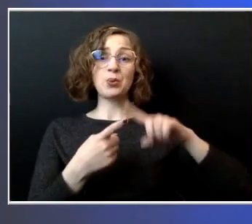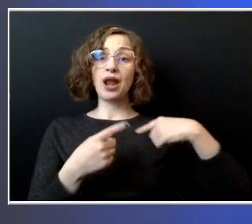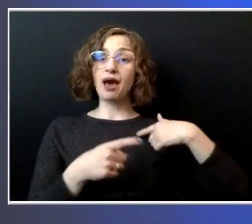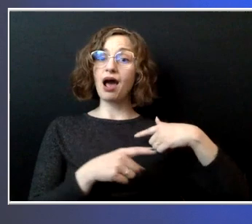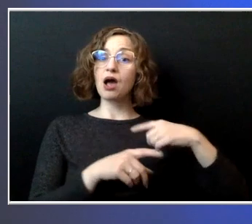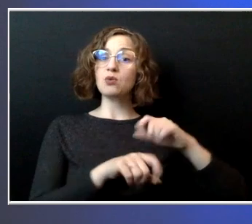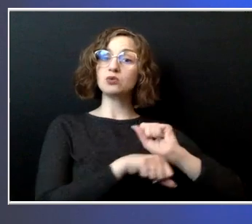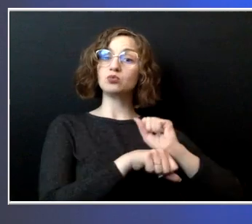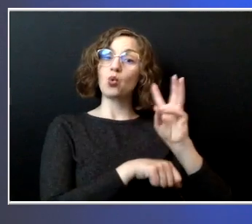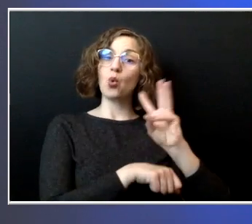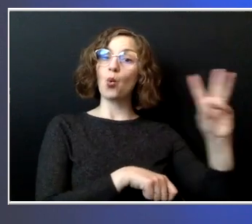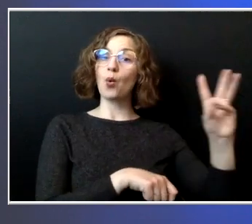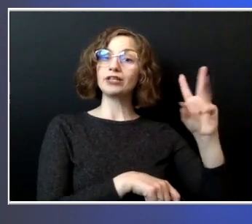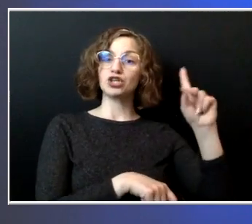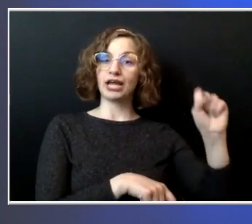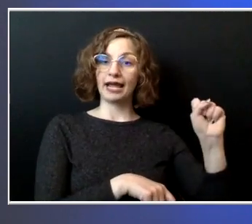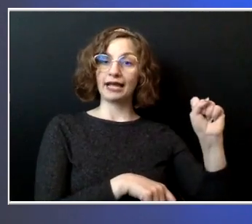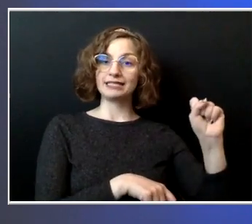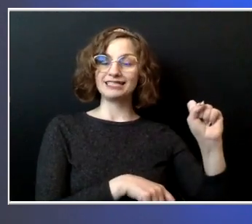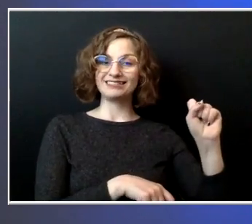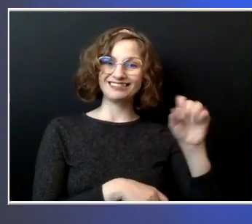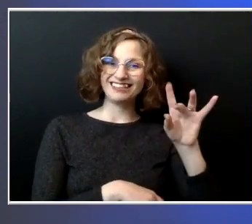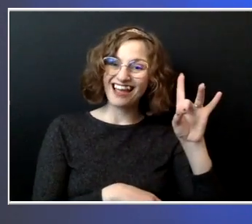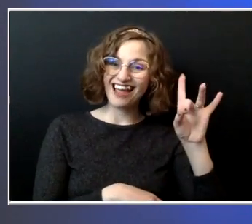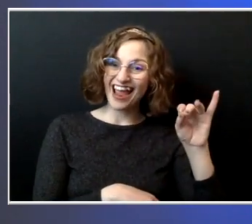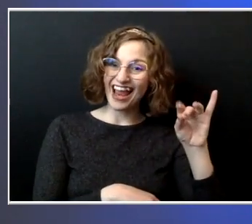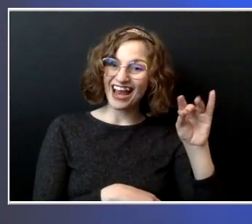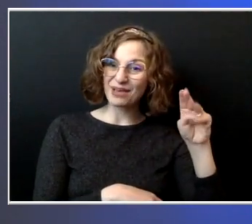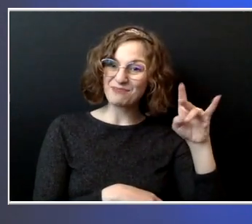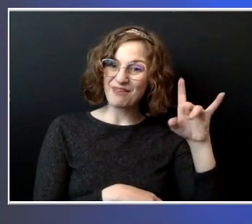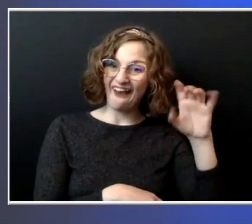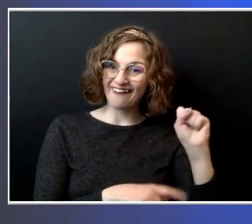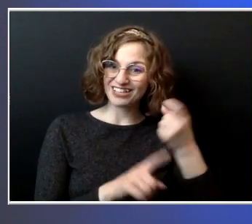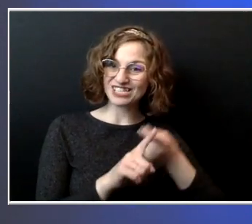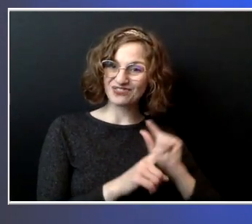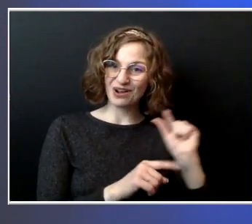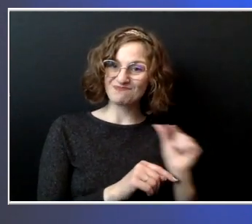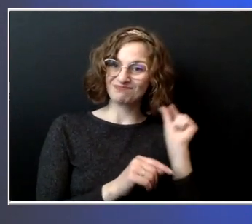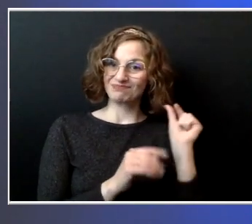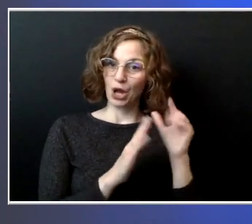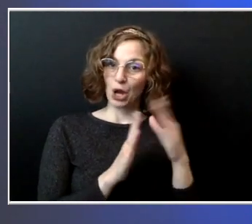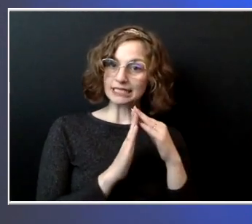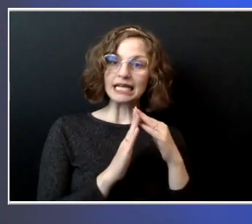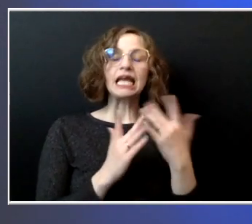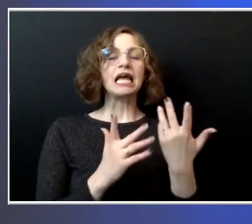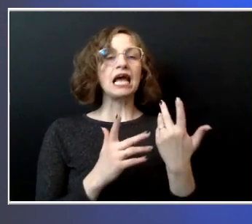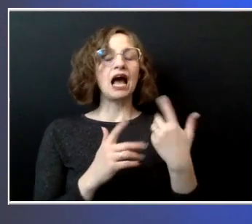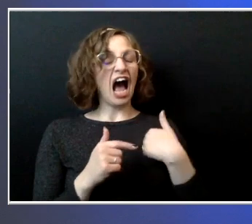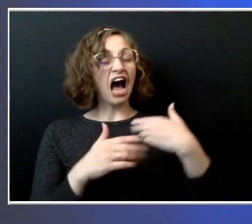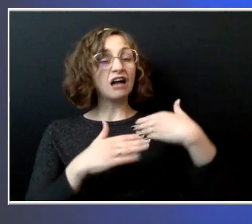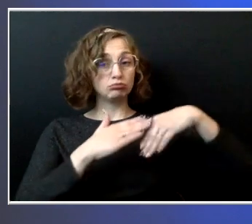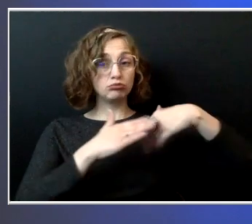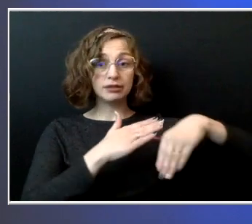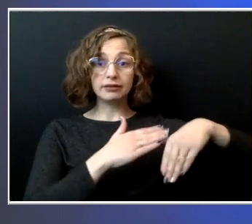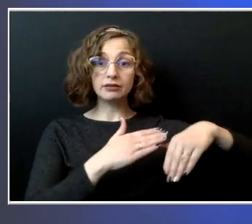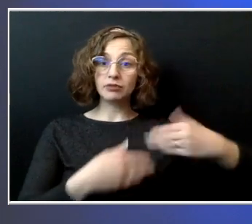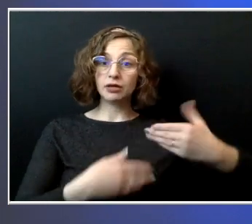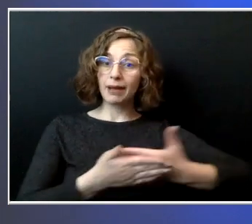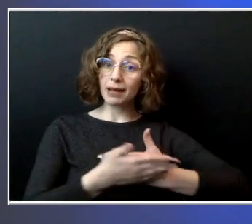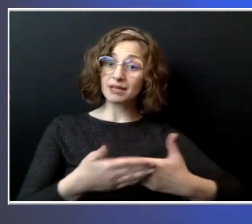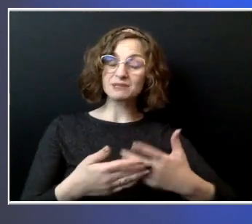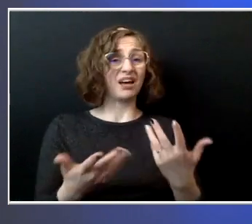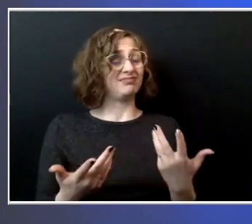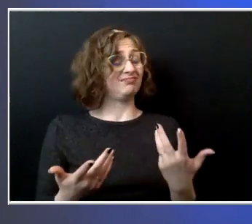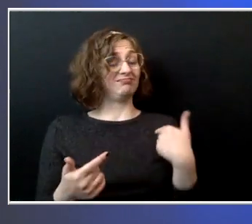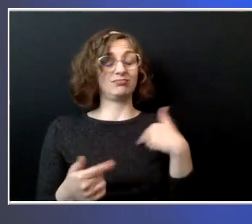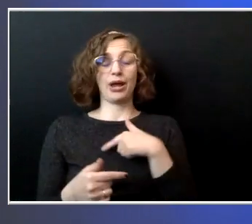80 miles away from Mrs. Cunningham. But it was challenging because we didn't have anesthesia locally, so